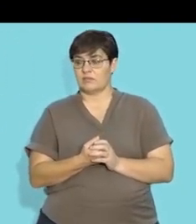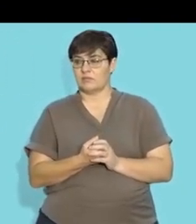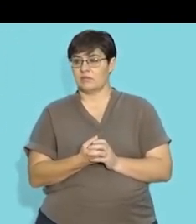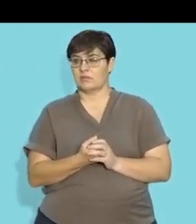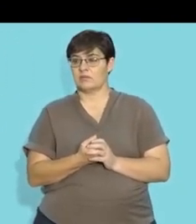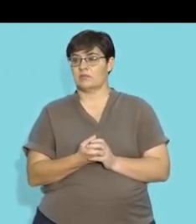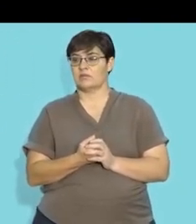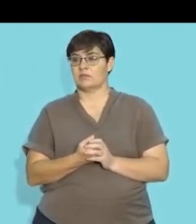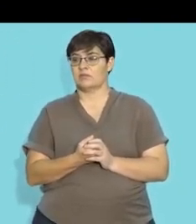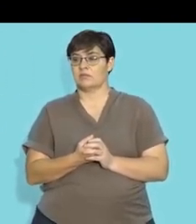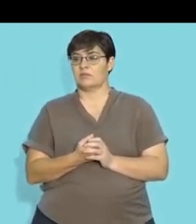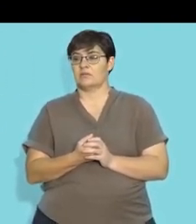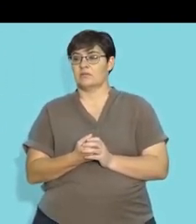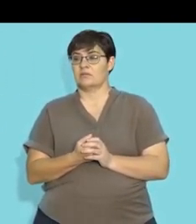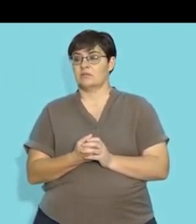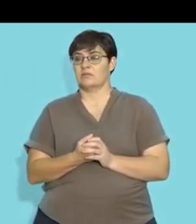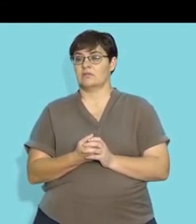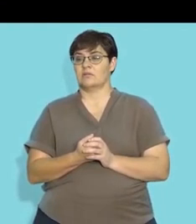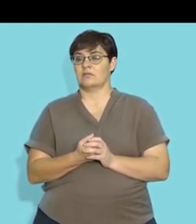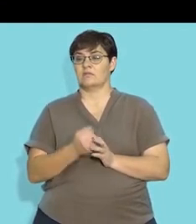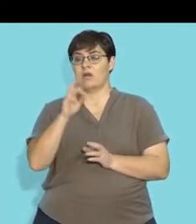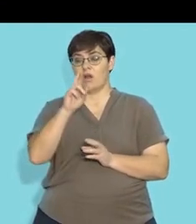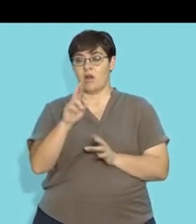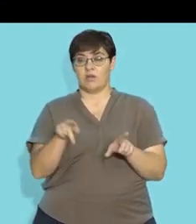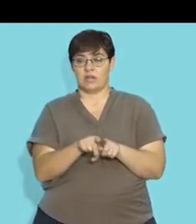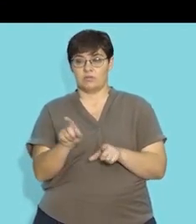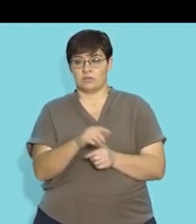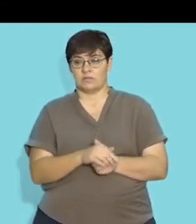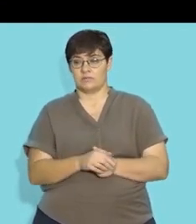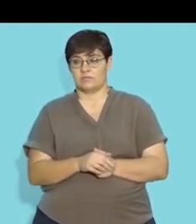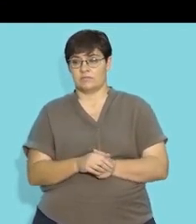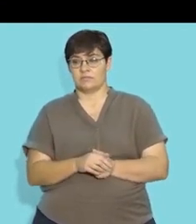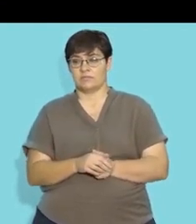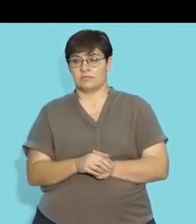Okay. If R is, let's go back there.